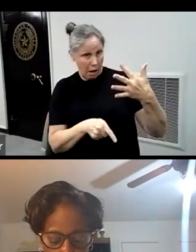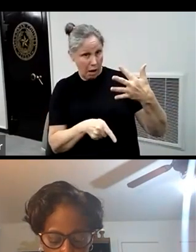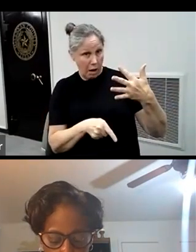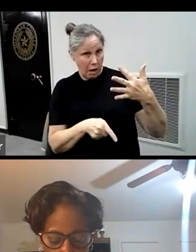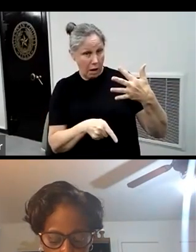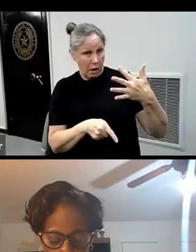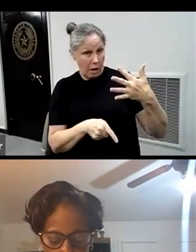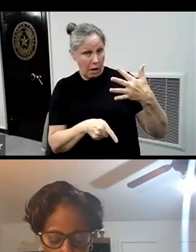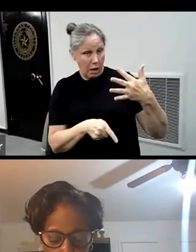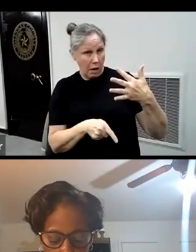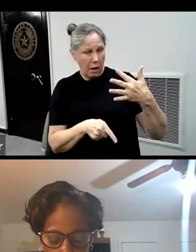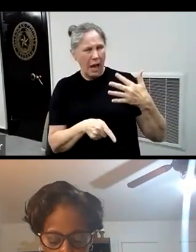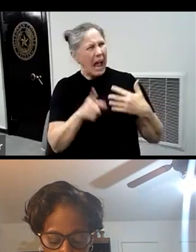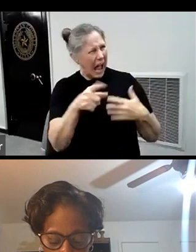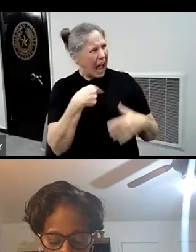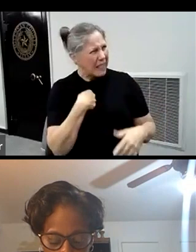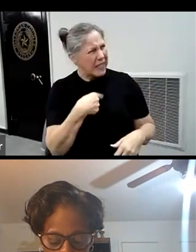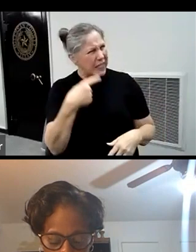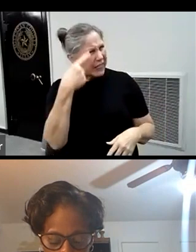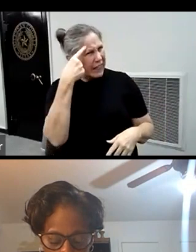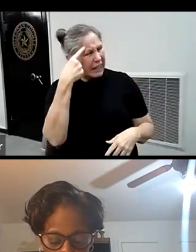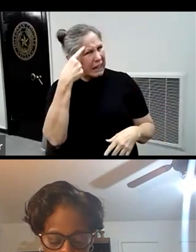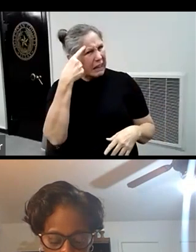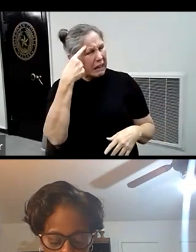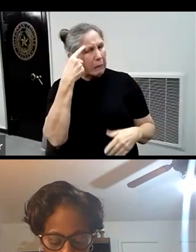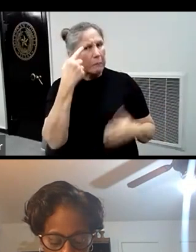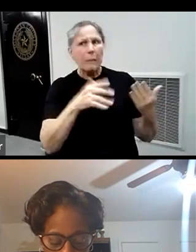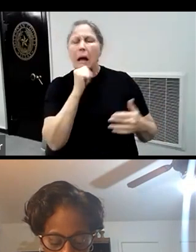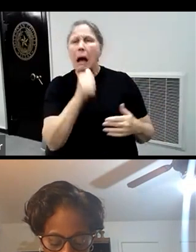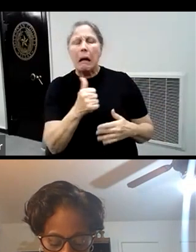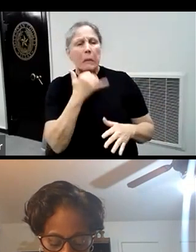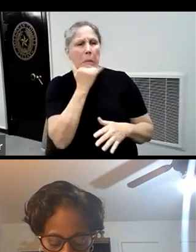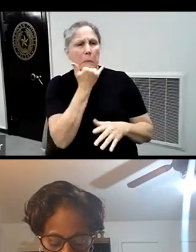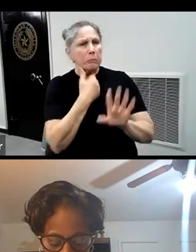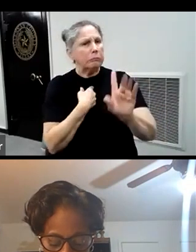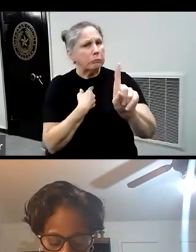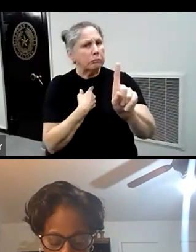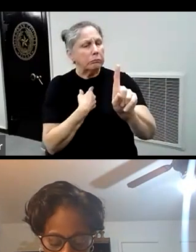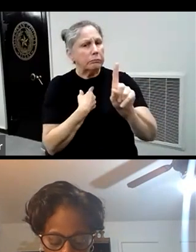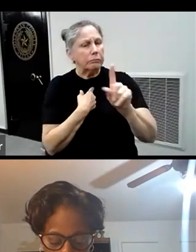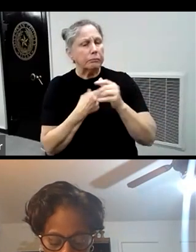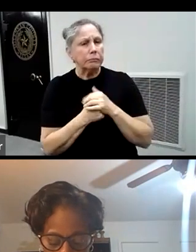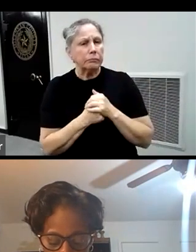greater. I'm pretty sure, maybe not.